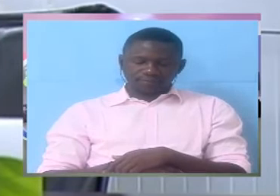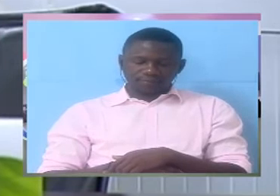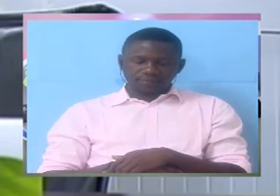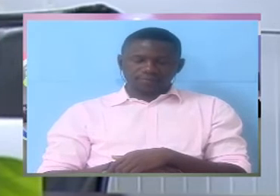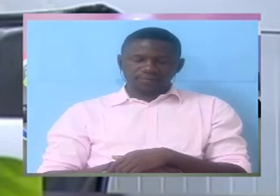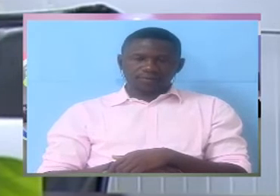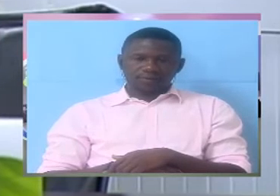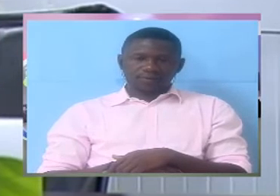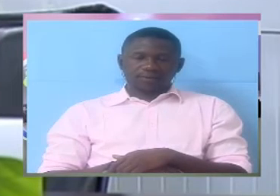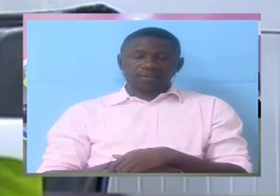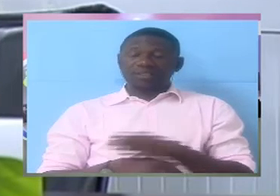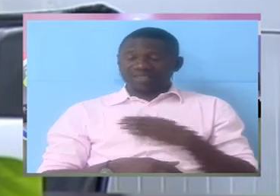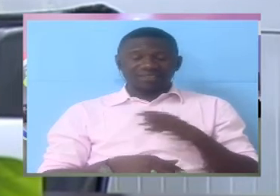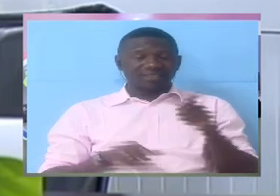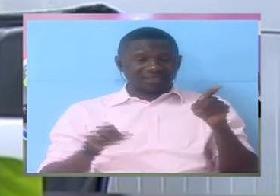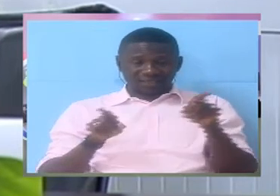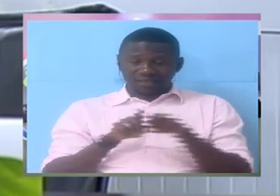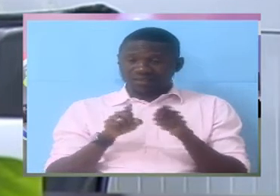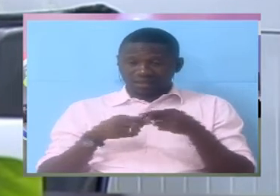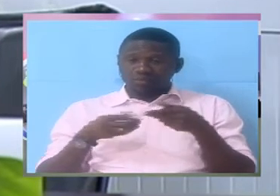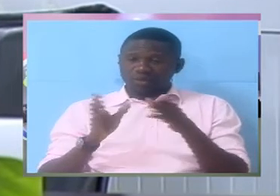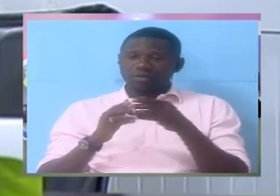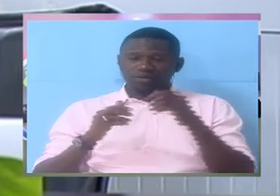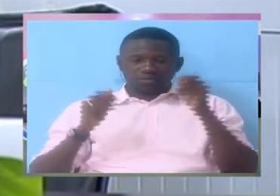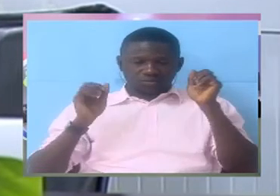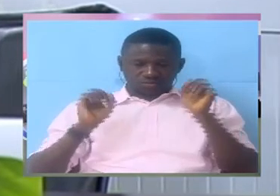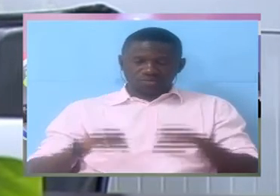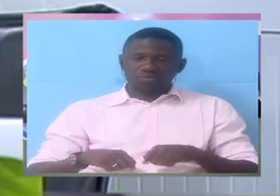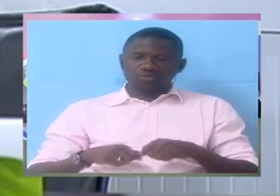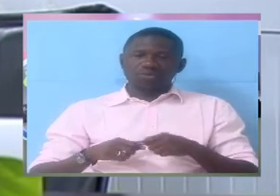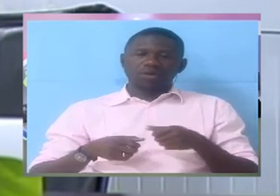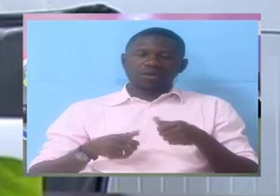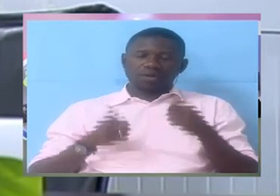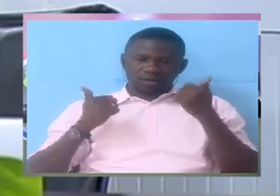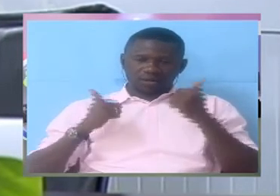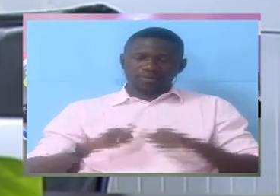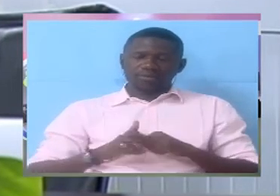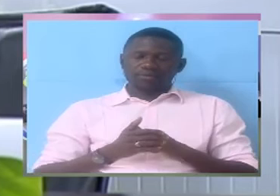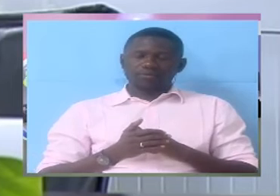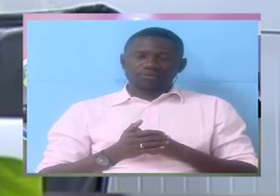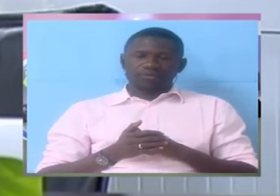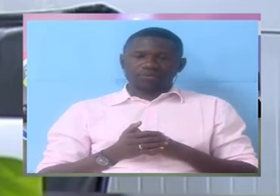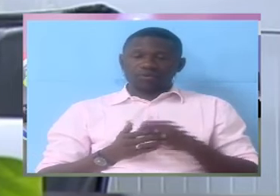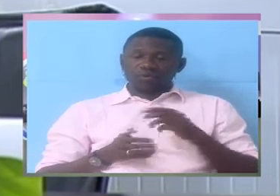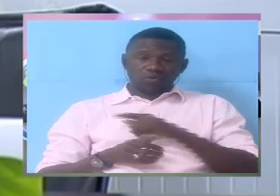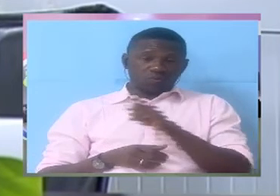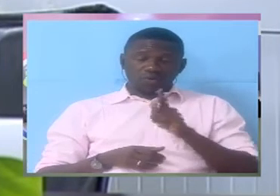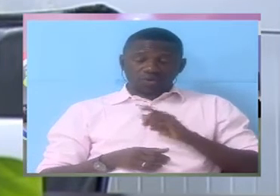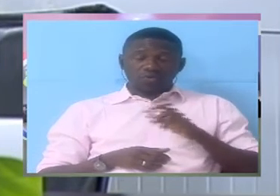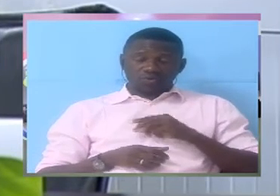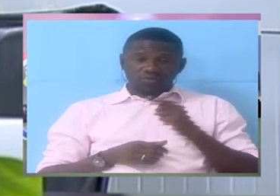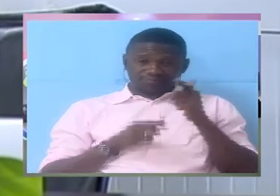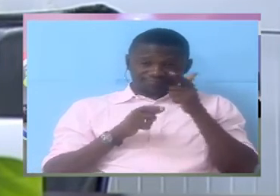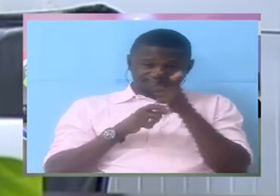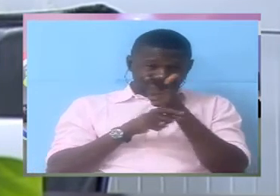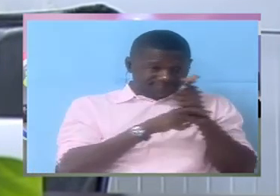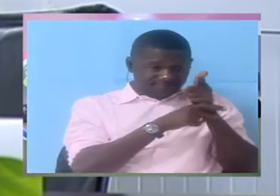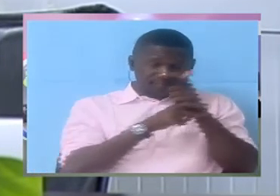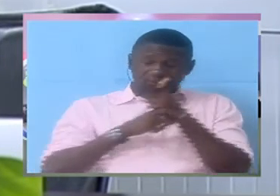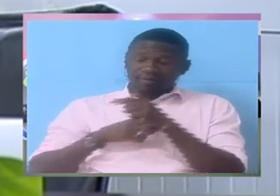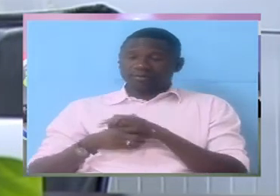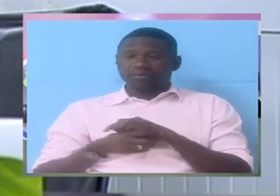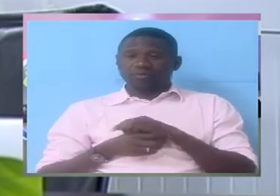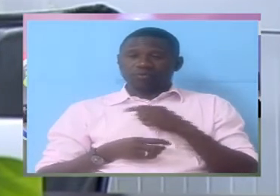Anyanta kela wonyama. That's the way it should have been. Nka surveillance kele. We do surveillance. We do